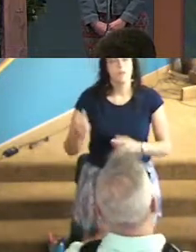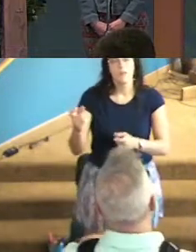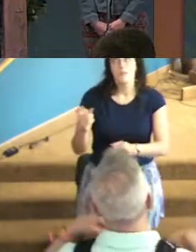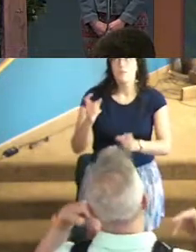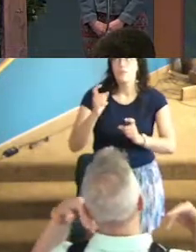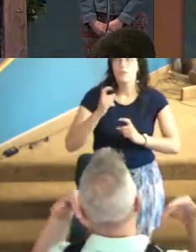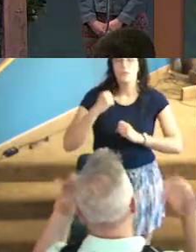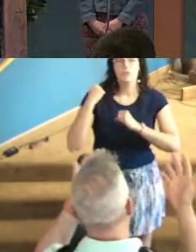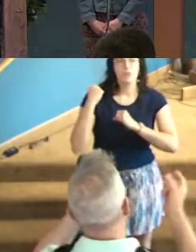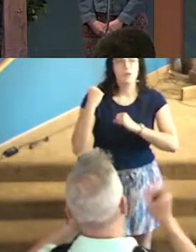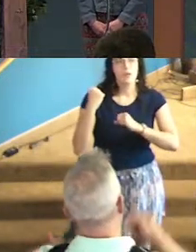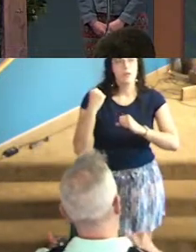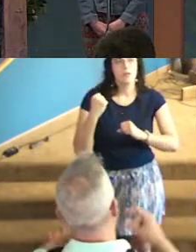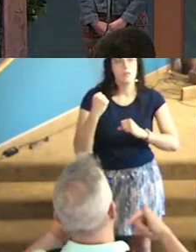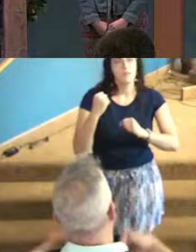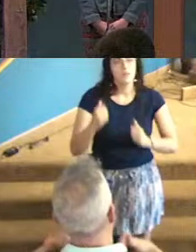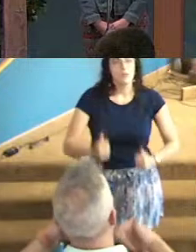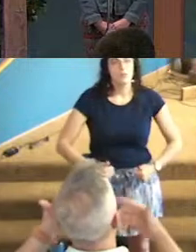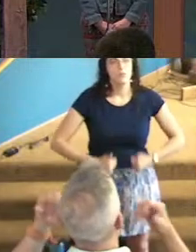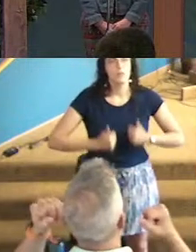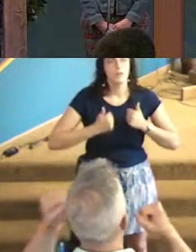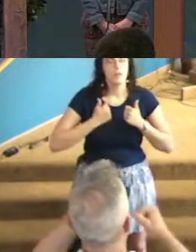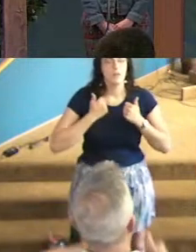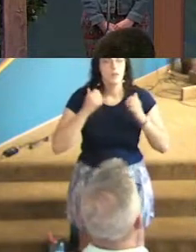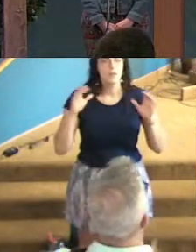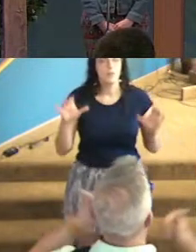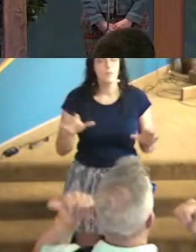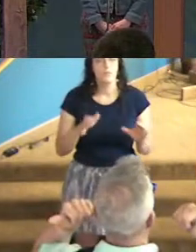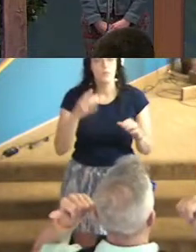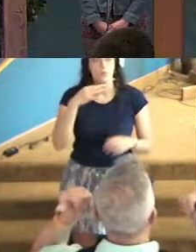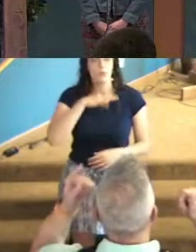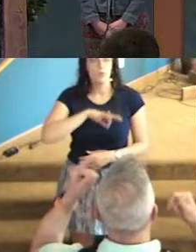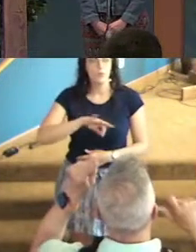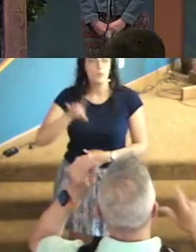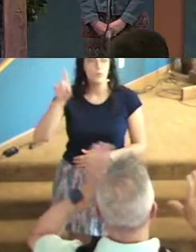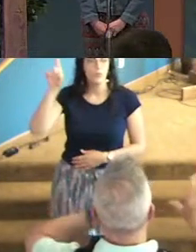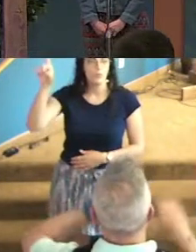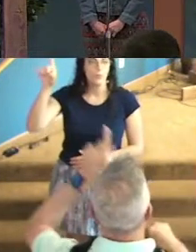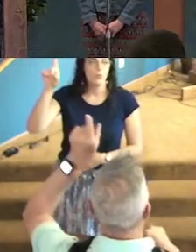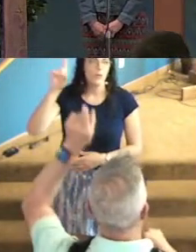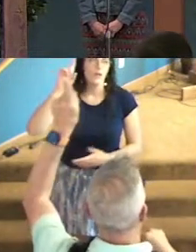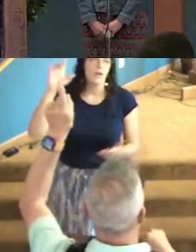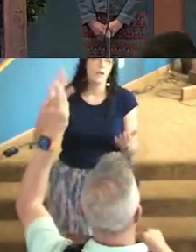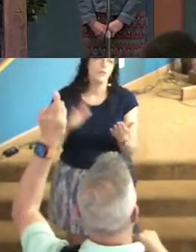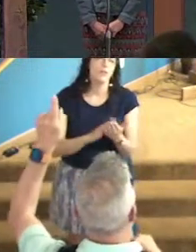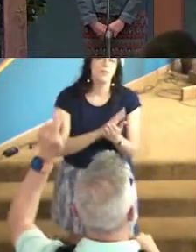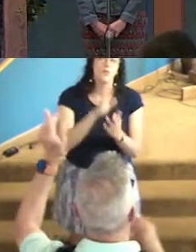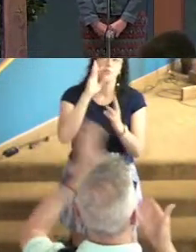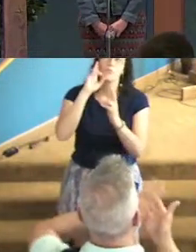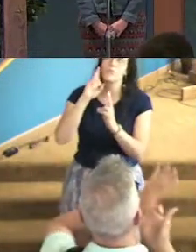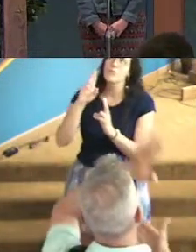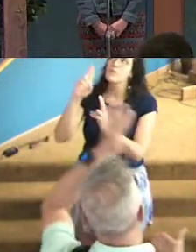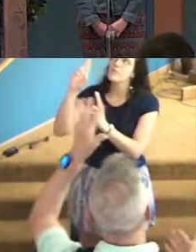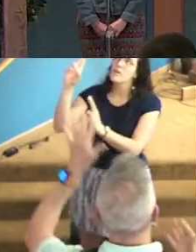Lord, give us strength to live for you and